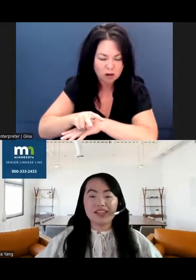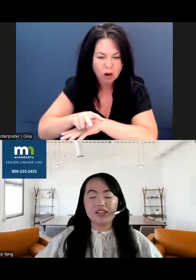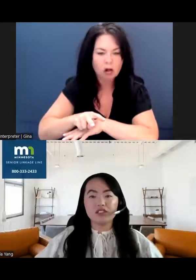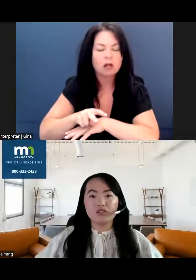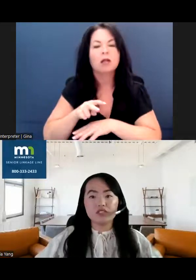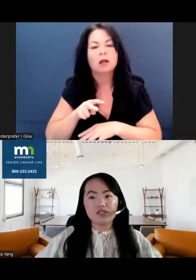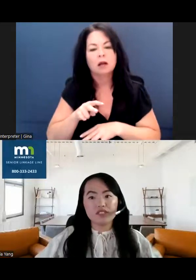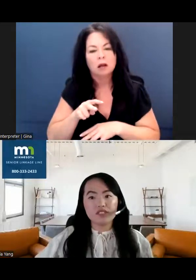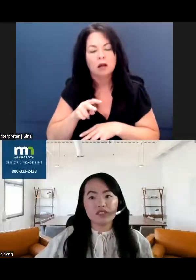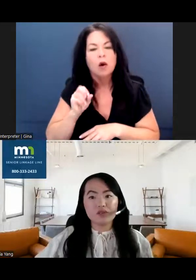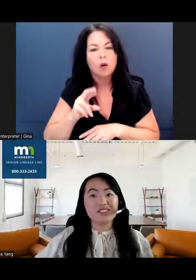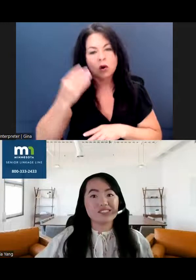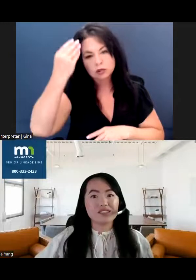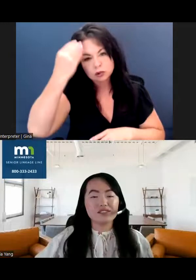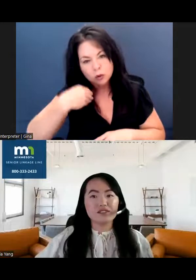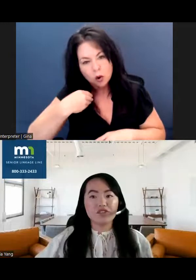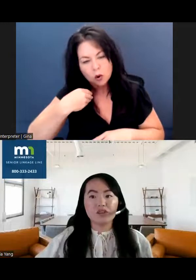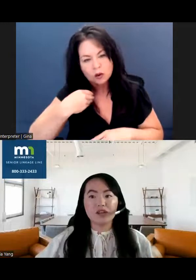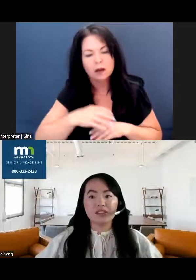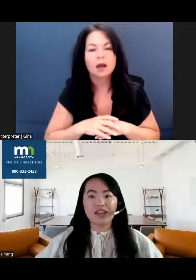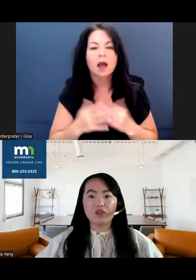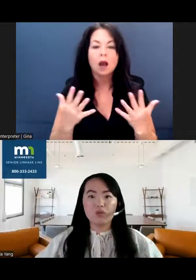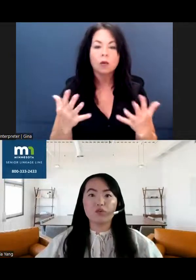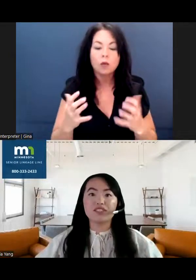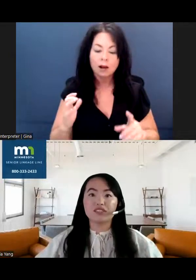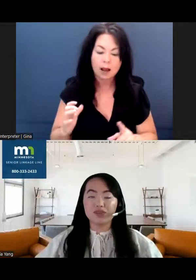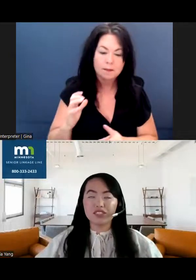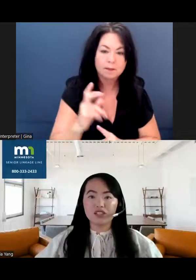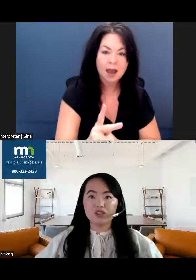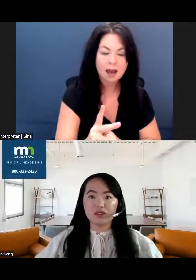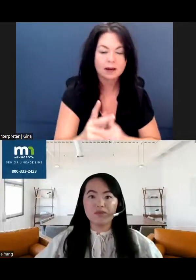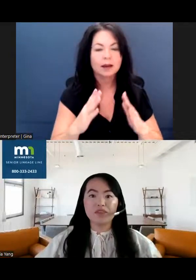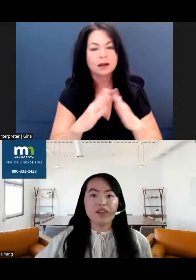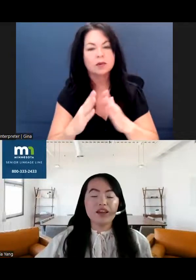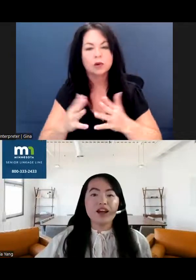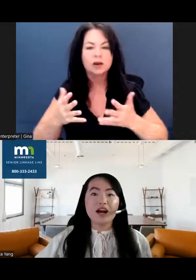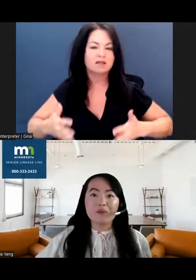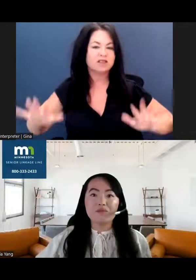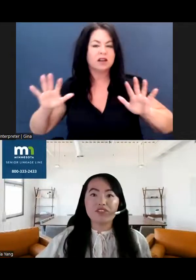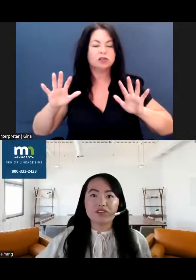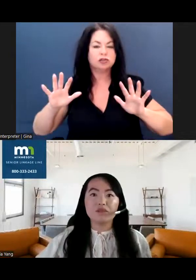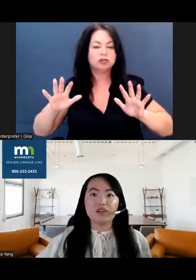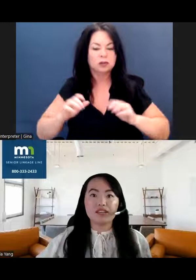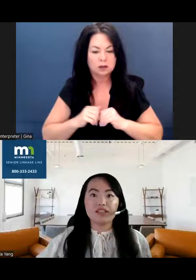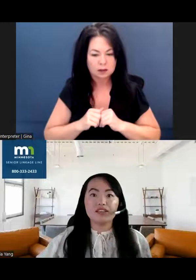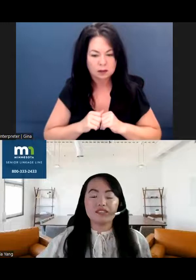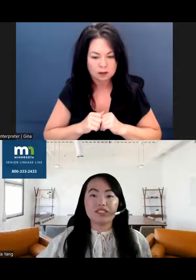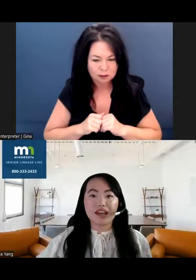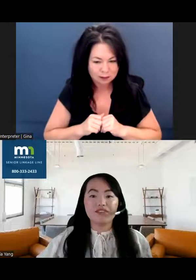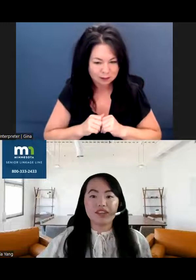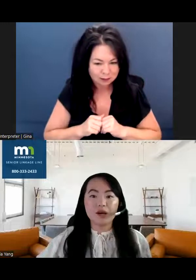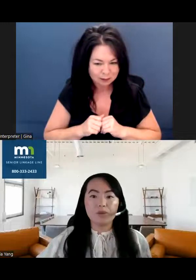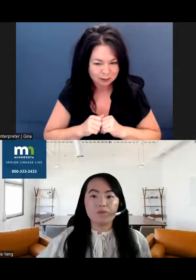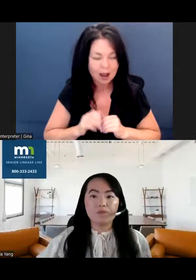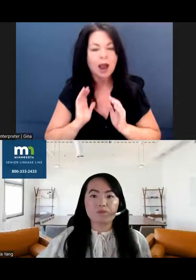may need additional services or assistance to live independently at home or residential community. Our Return to Community